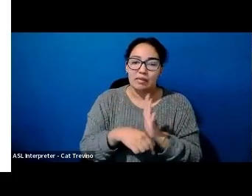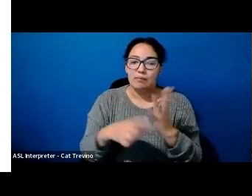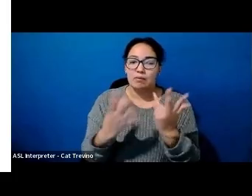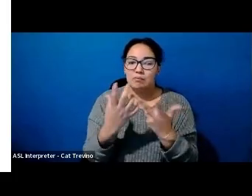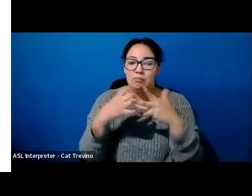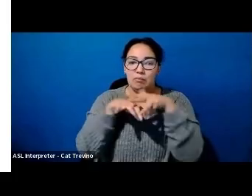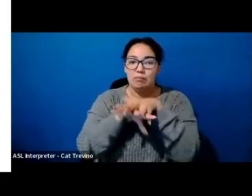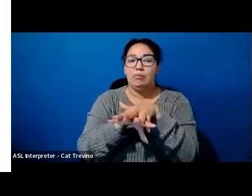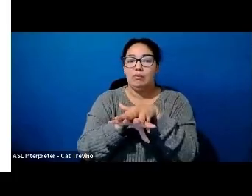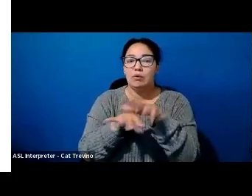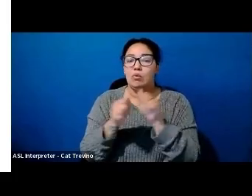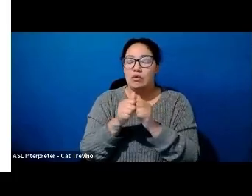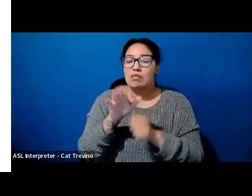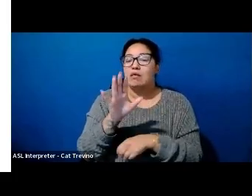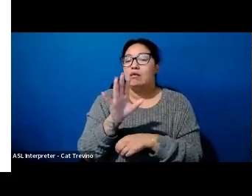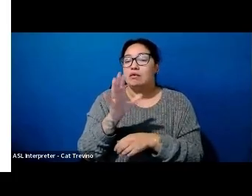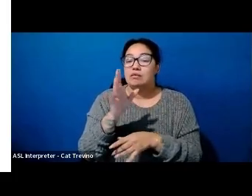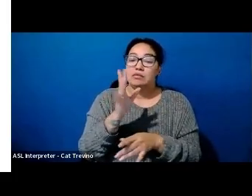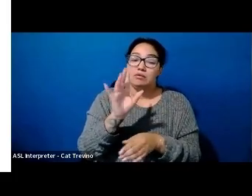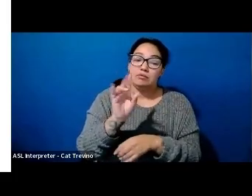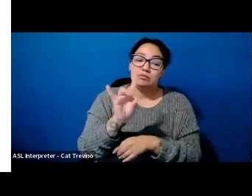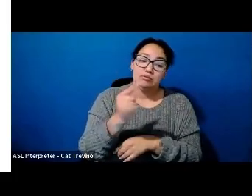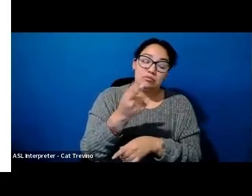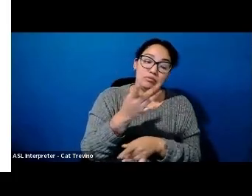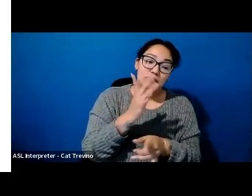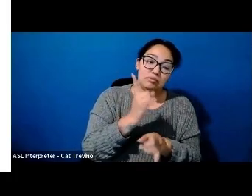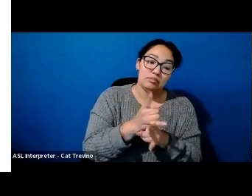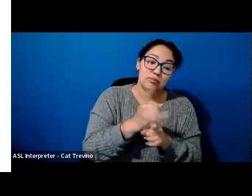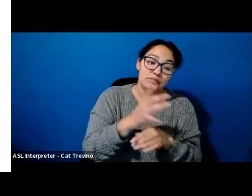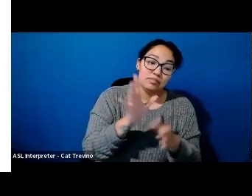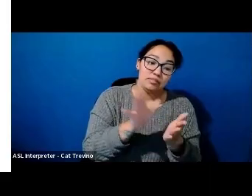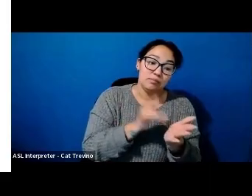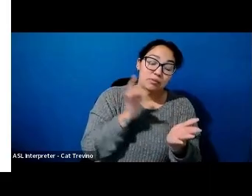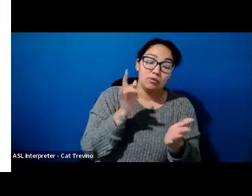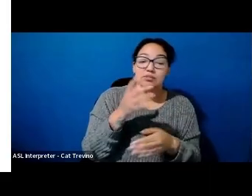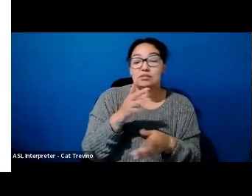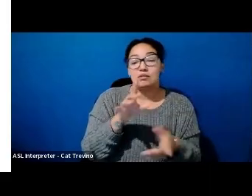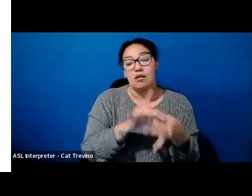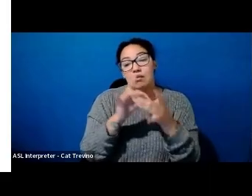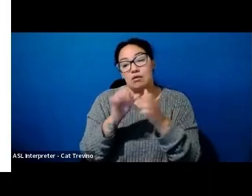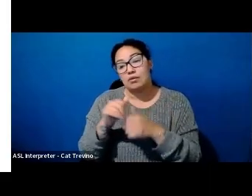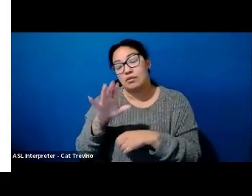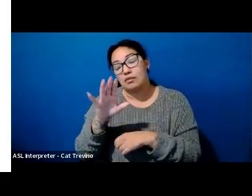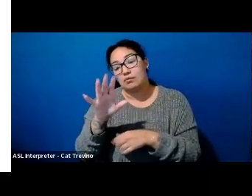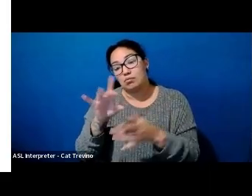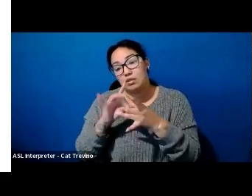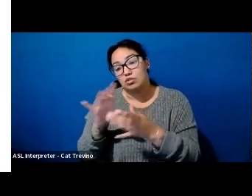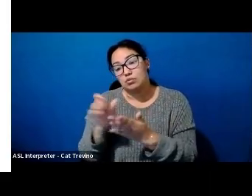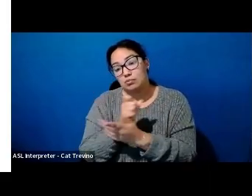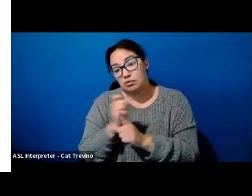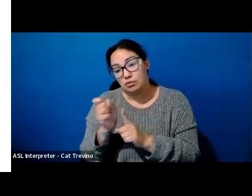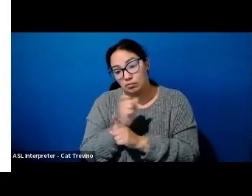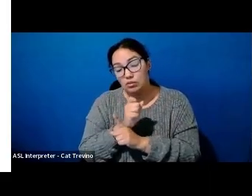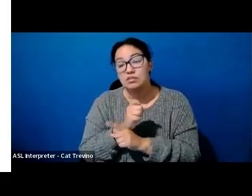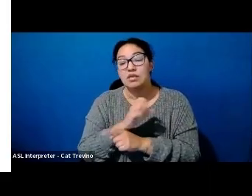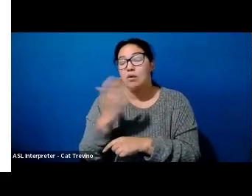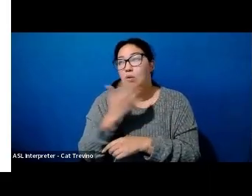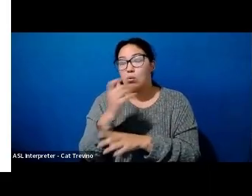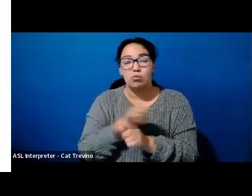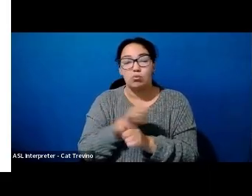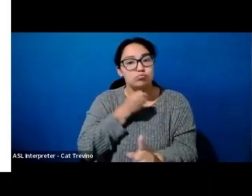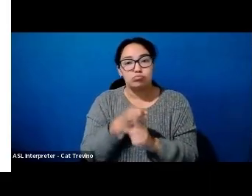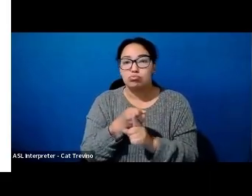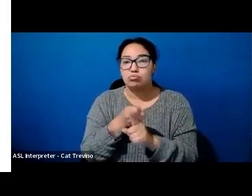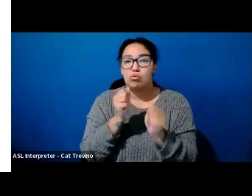substance use with both relationship abuse as well as exploitation and the profound impact it has on